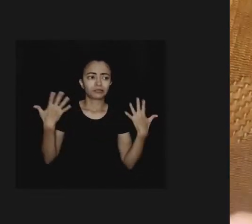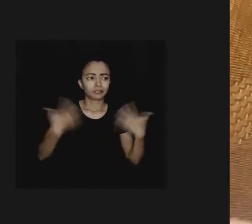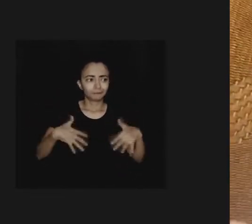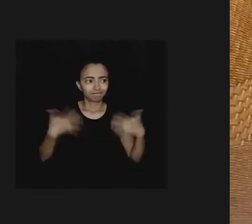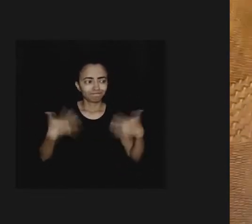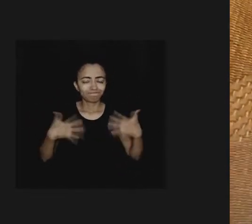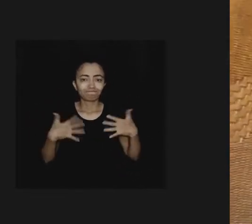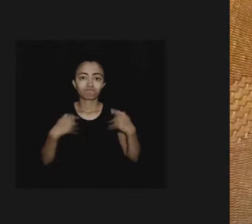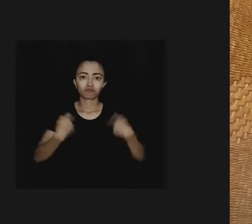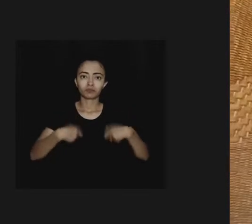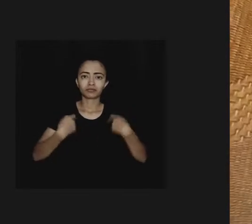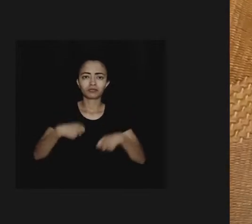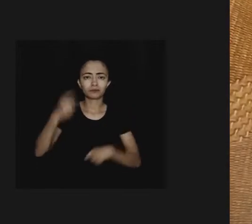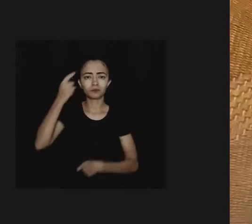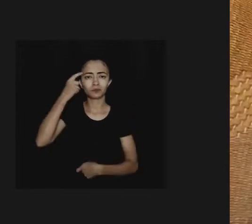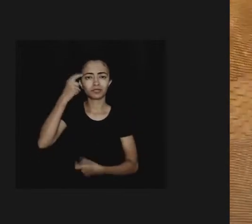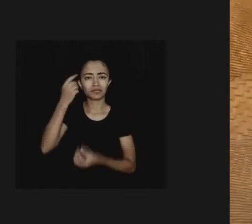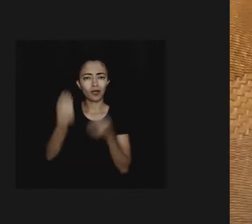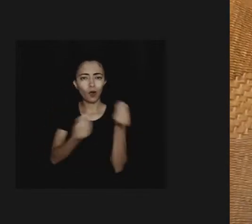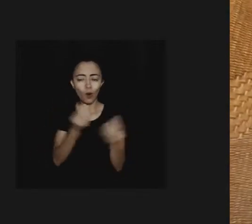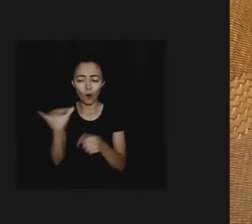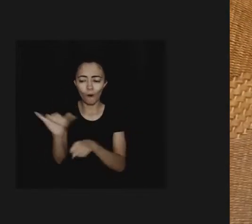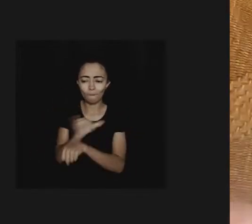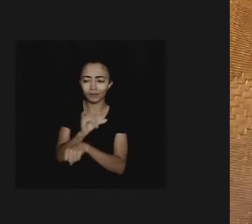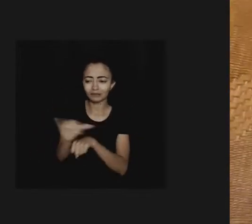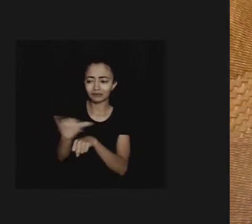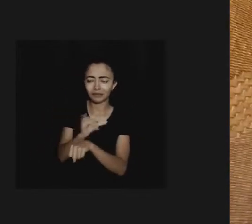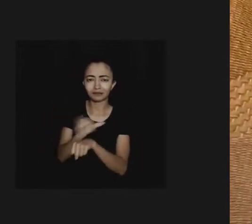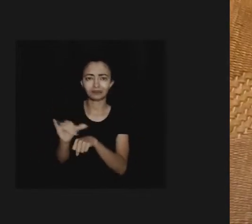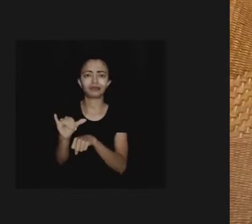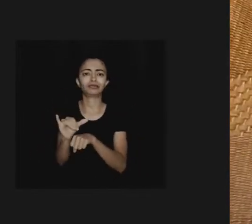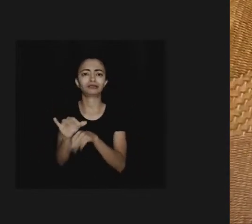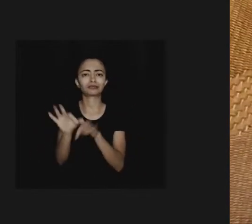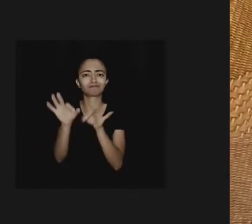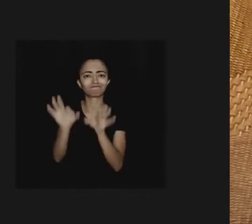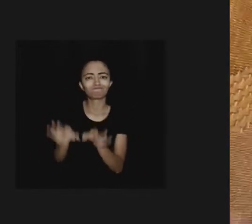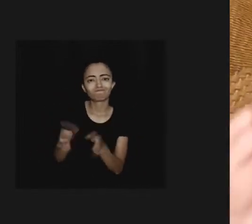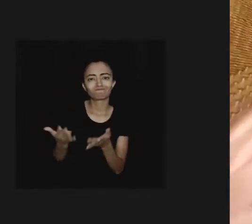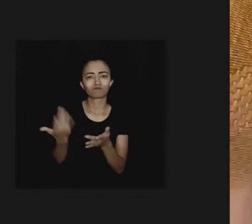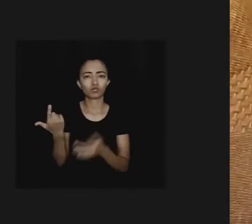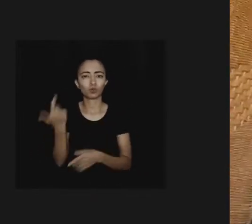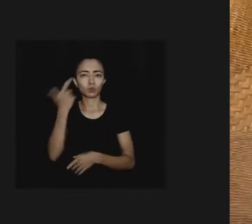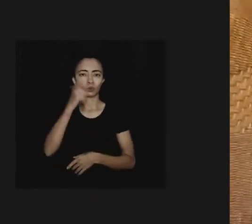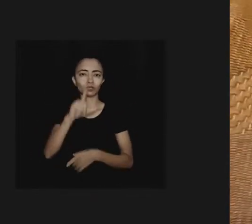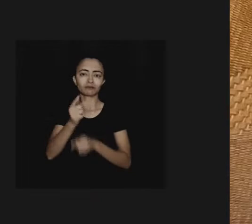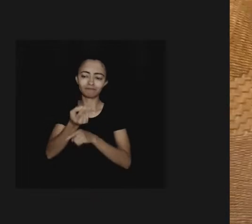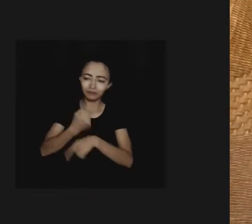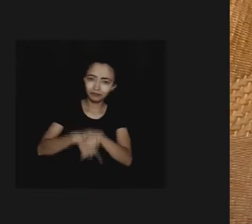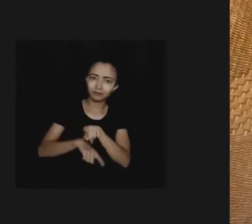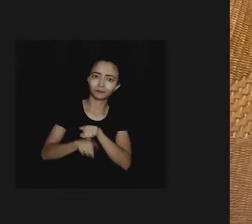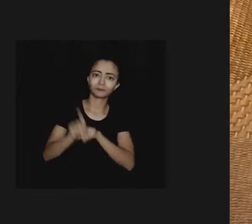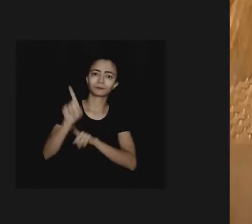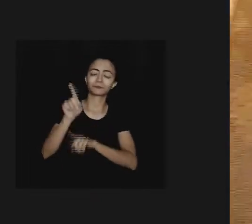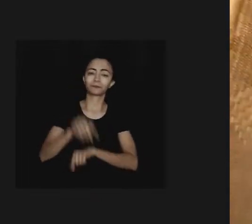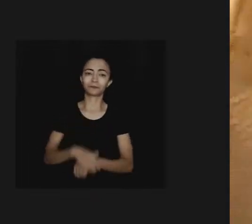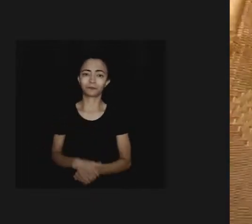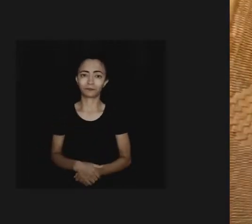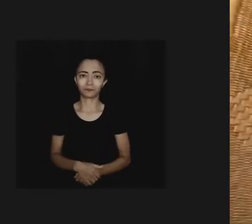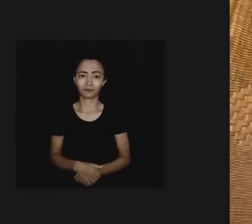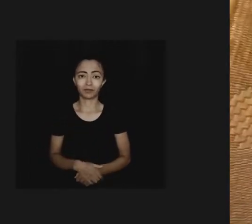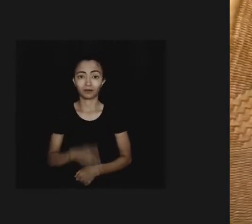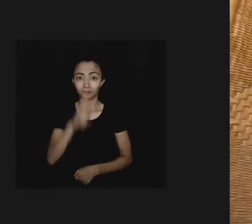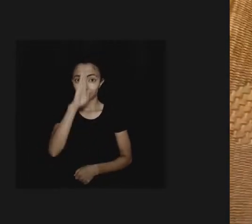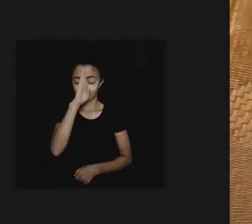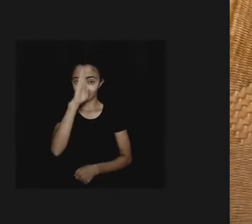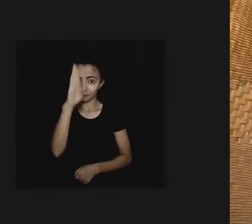down that, and particularly to get the large exporting countries to take their responsibility seriously.